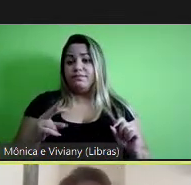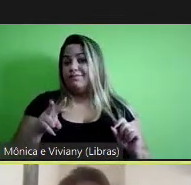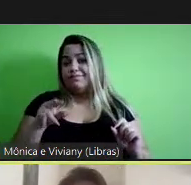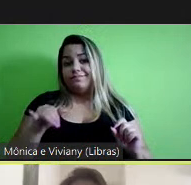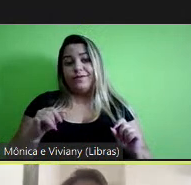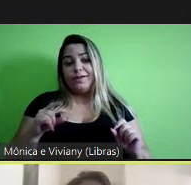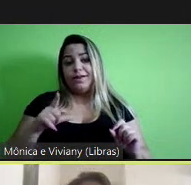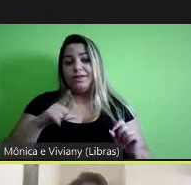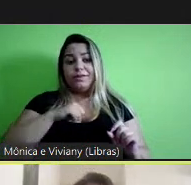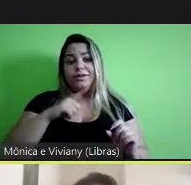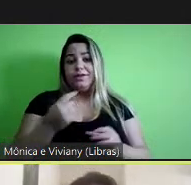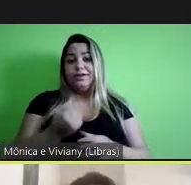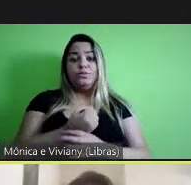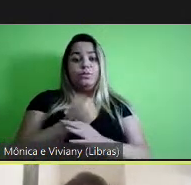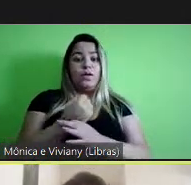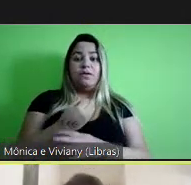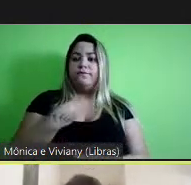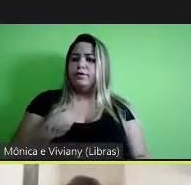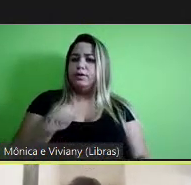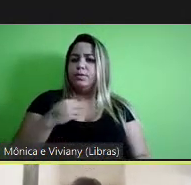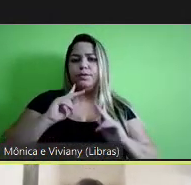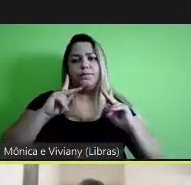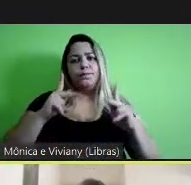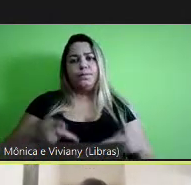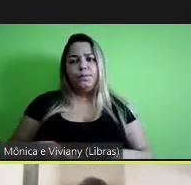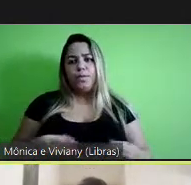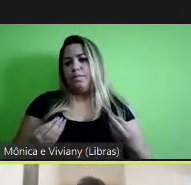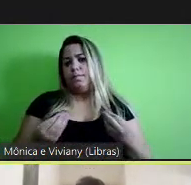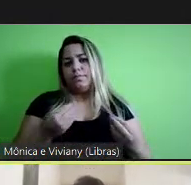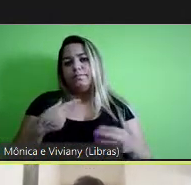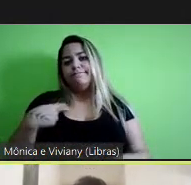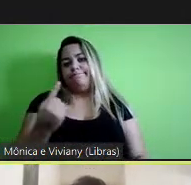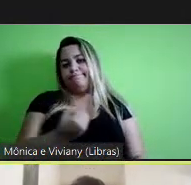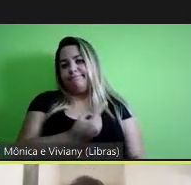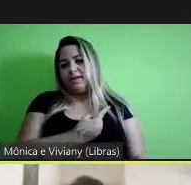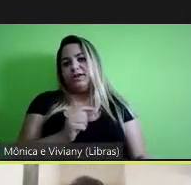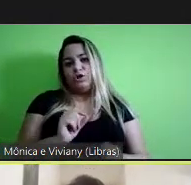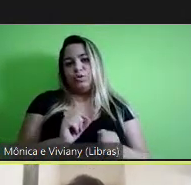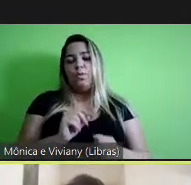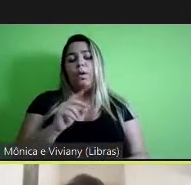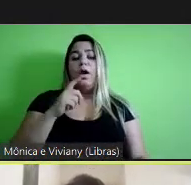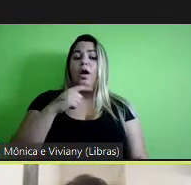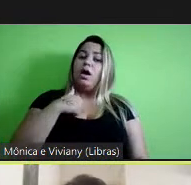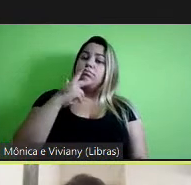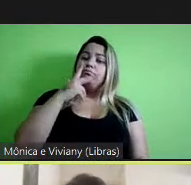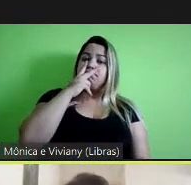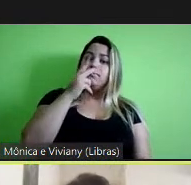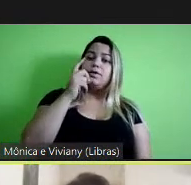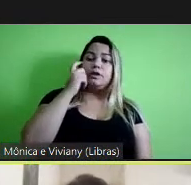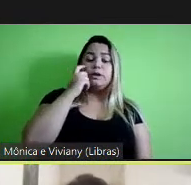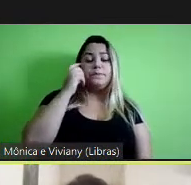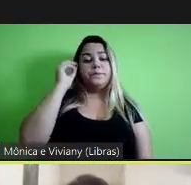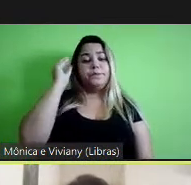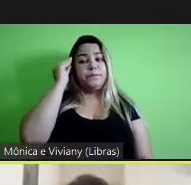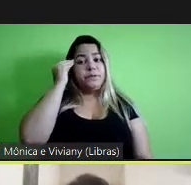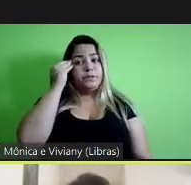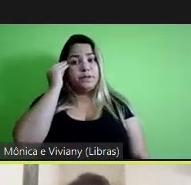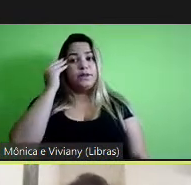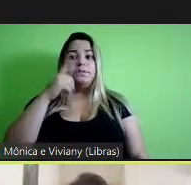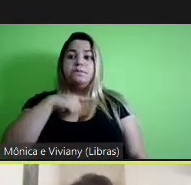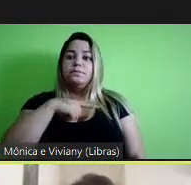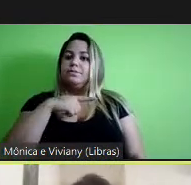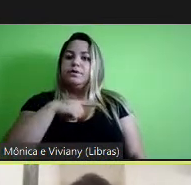And that is an unsustainable way to live for humans on this planet.